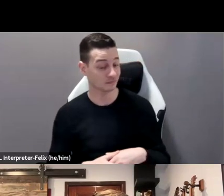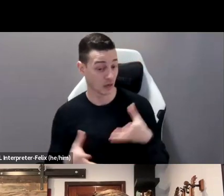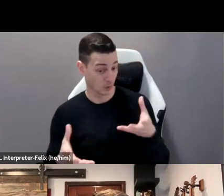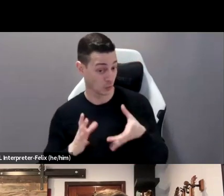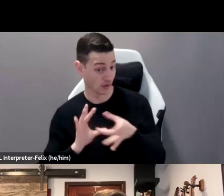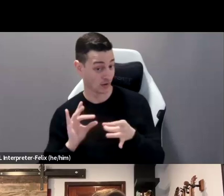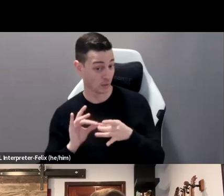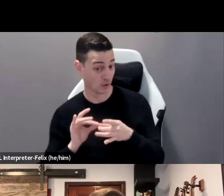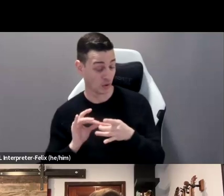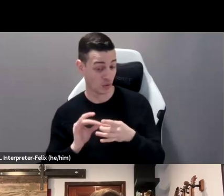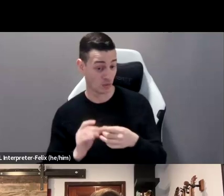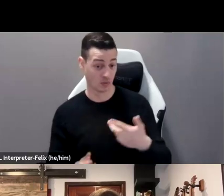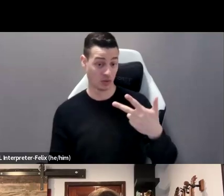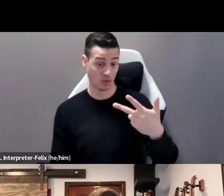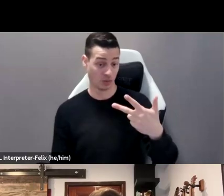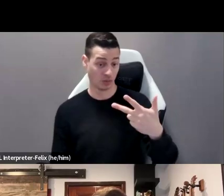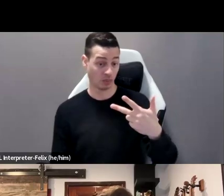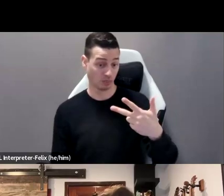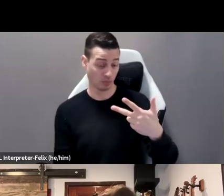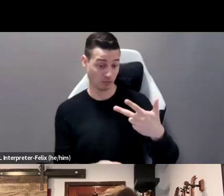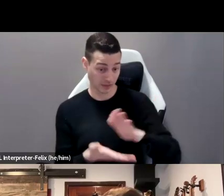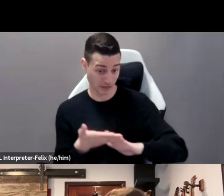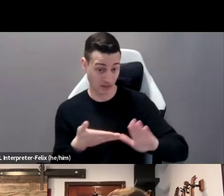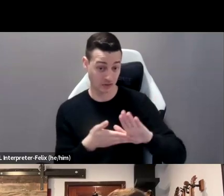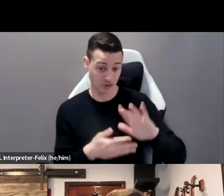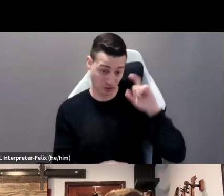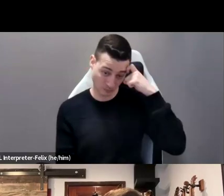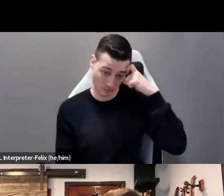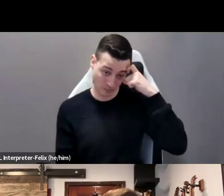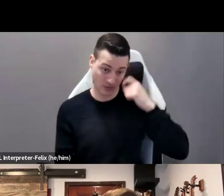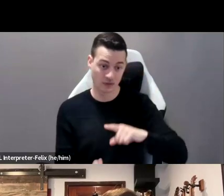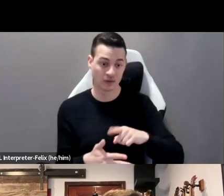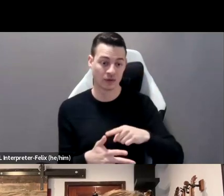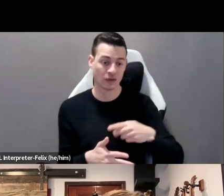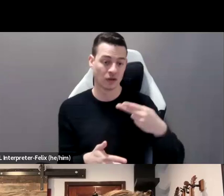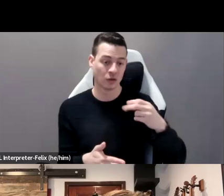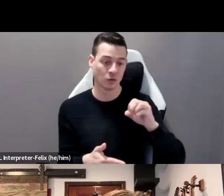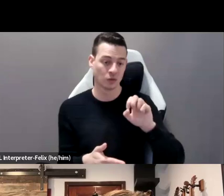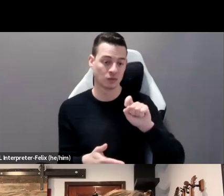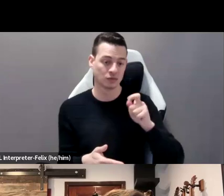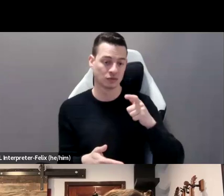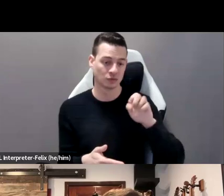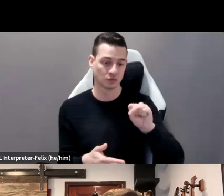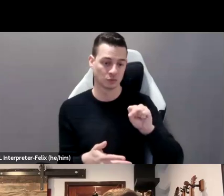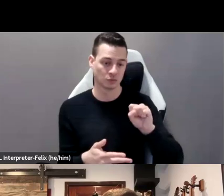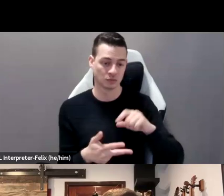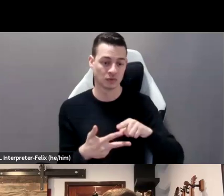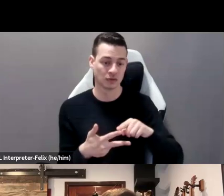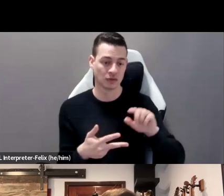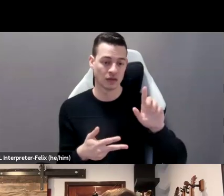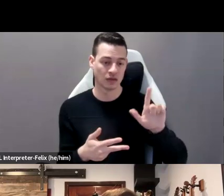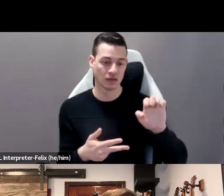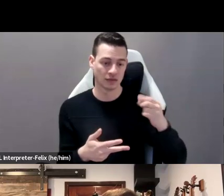three campuses in the Bronx, so Hostos, Lehman, and Bronx College, they do